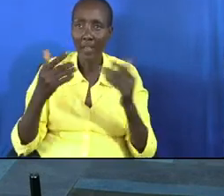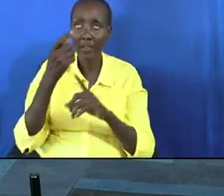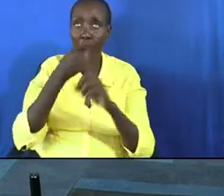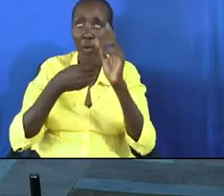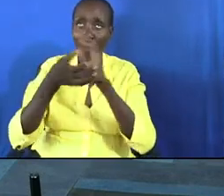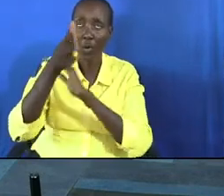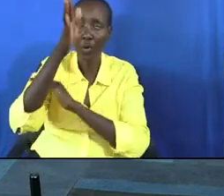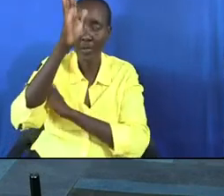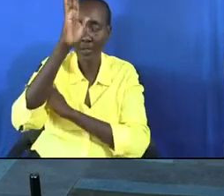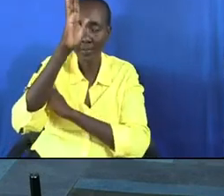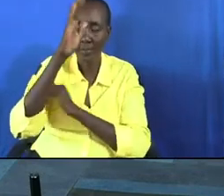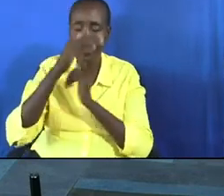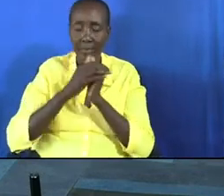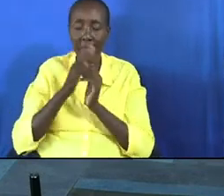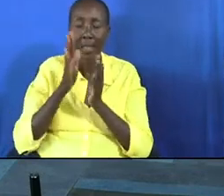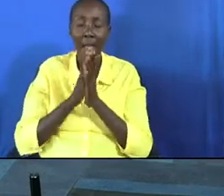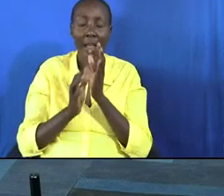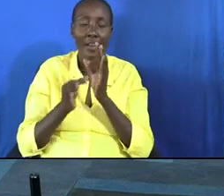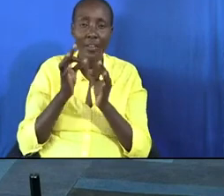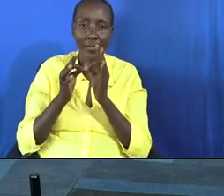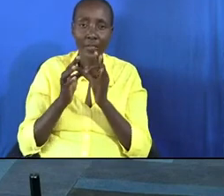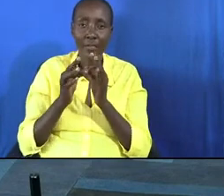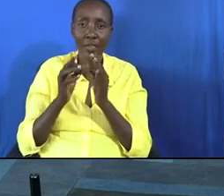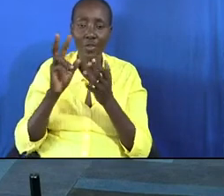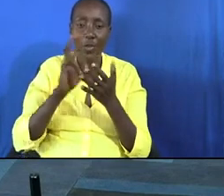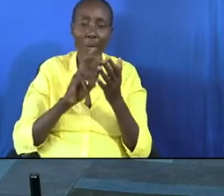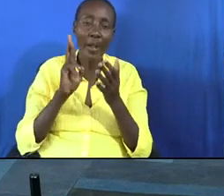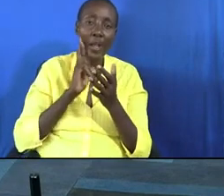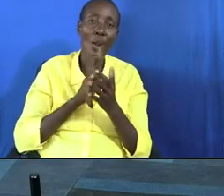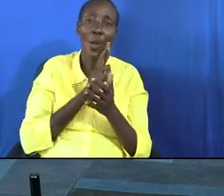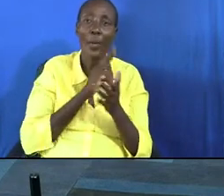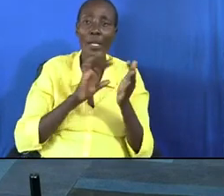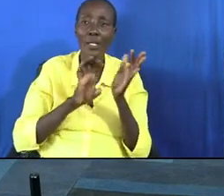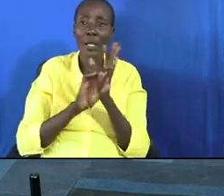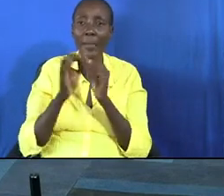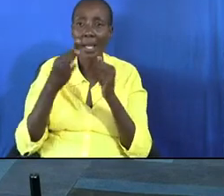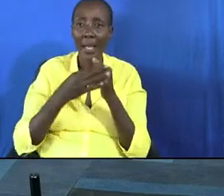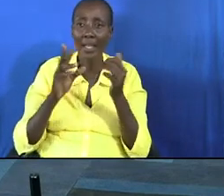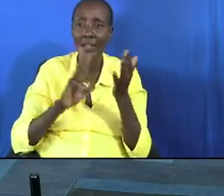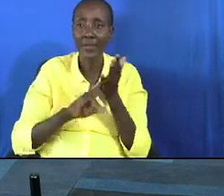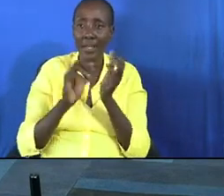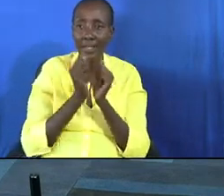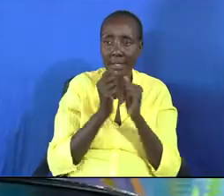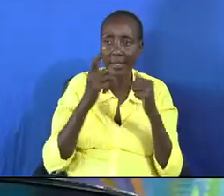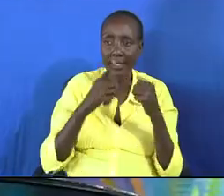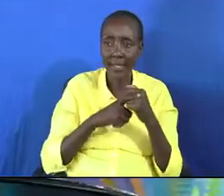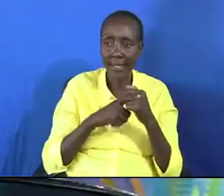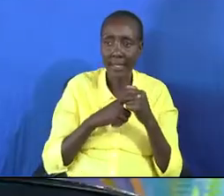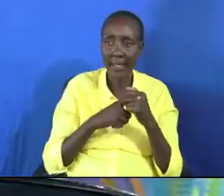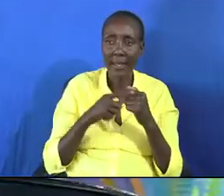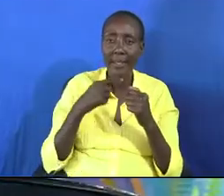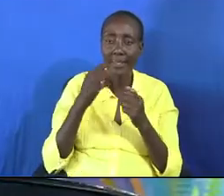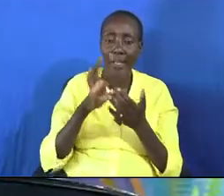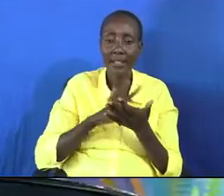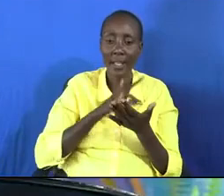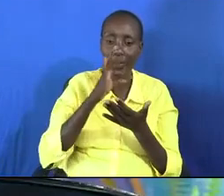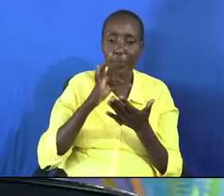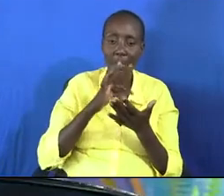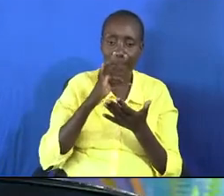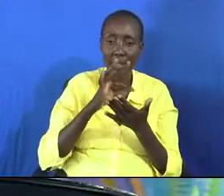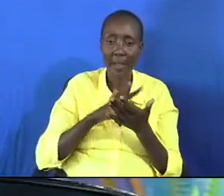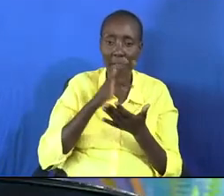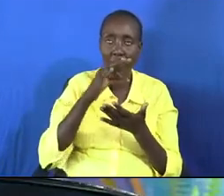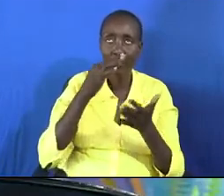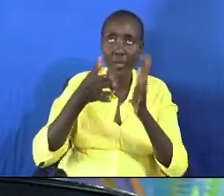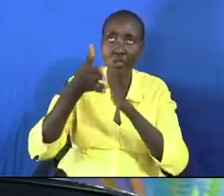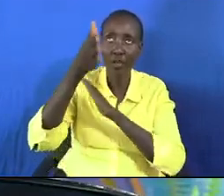God. And if you look at Romans 8, verse 16, it says, the